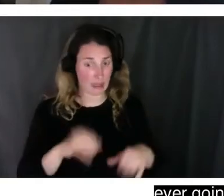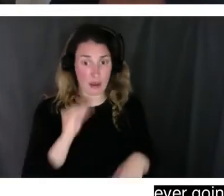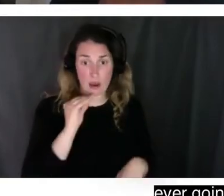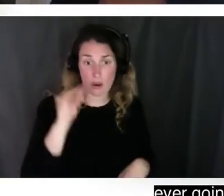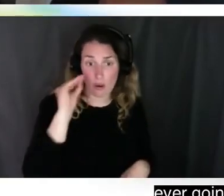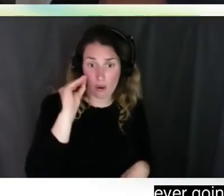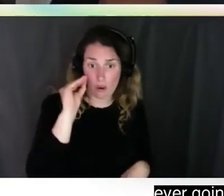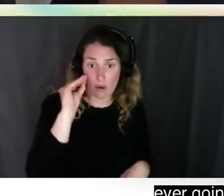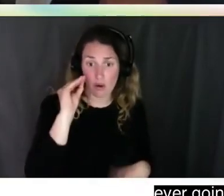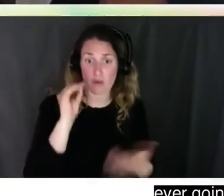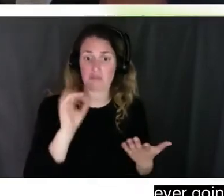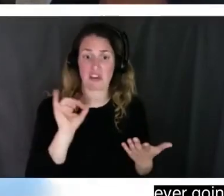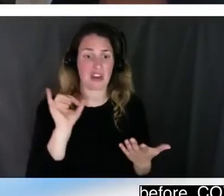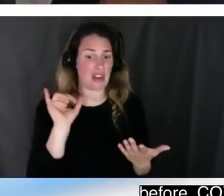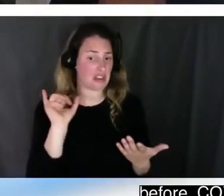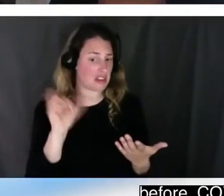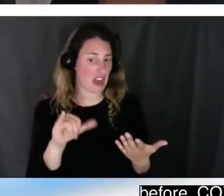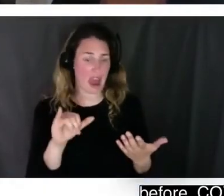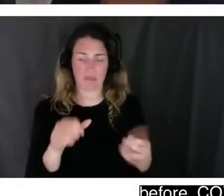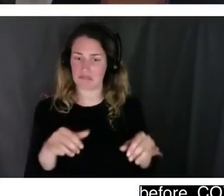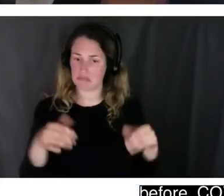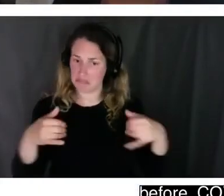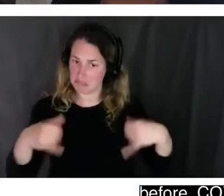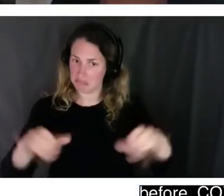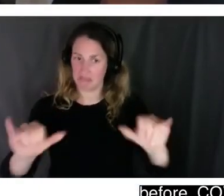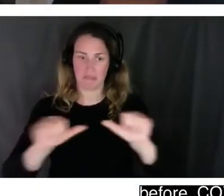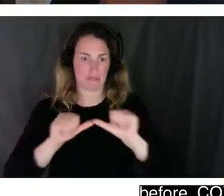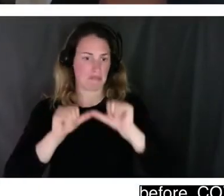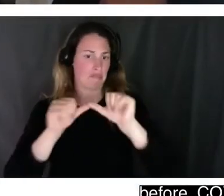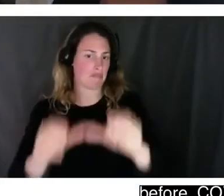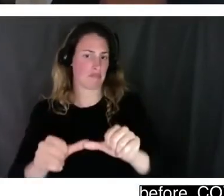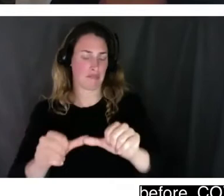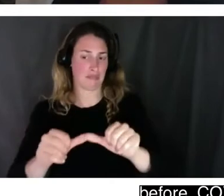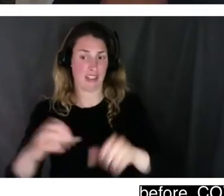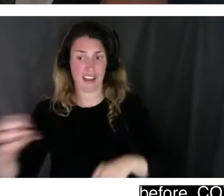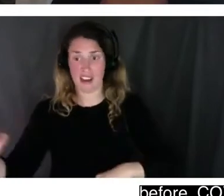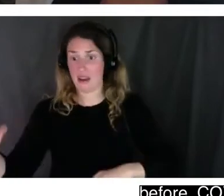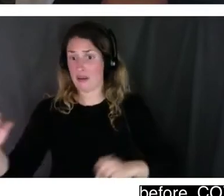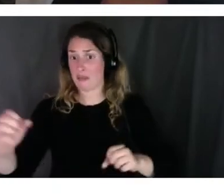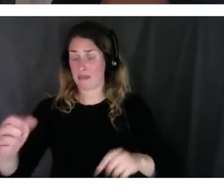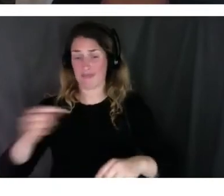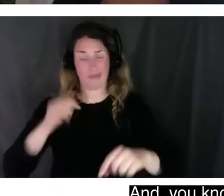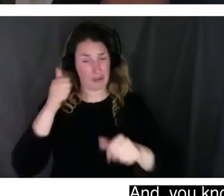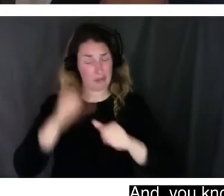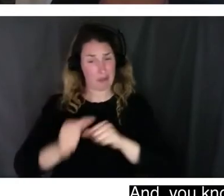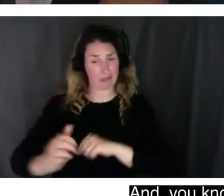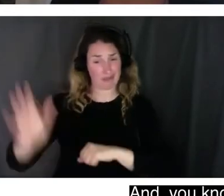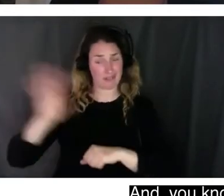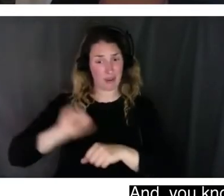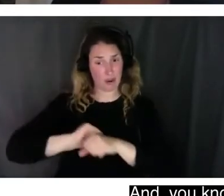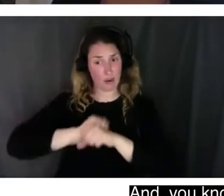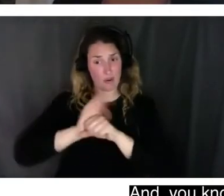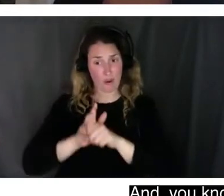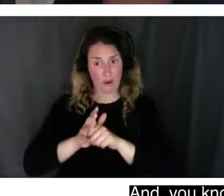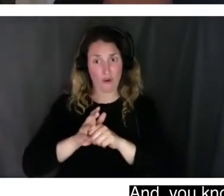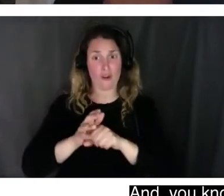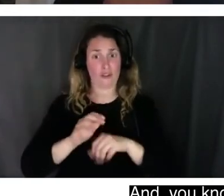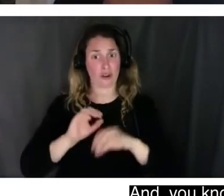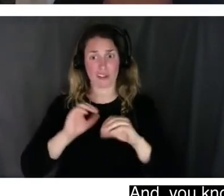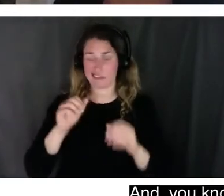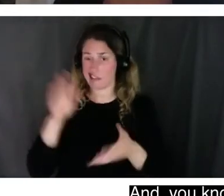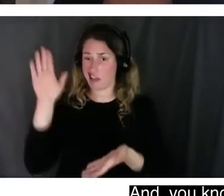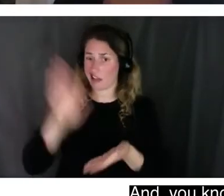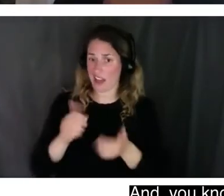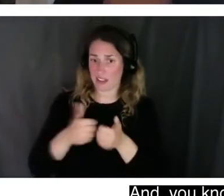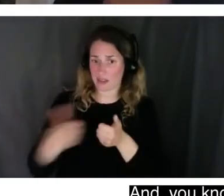go back to the way it was before COVID. It really is our new normal. And, you know,